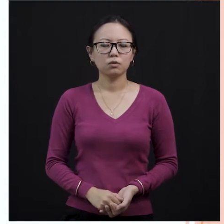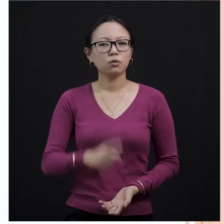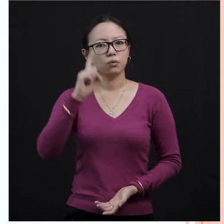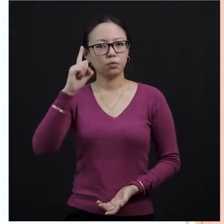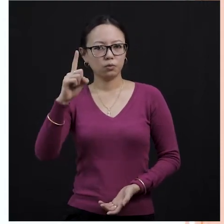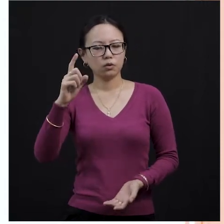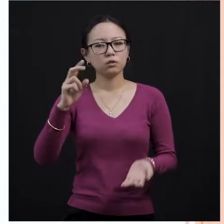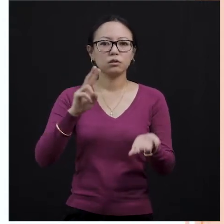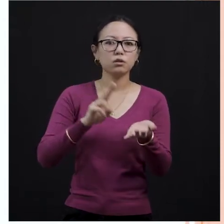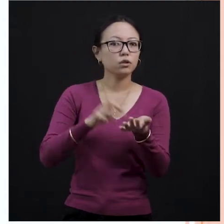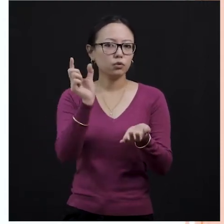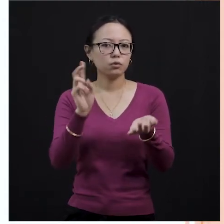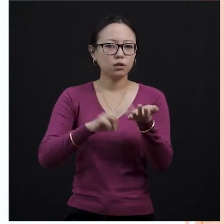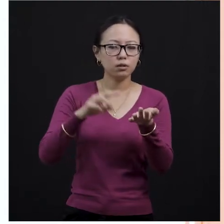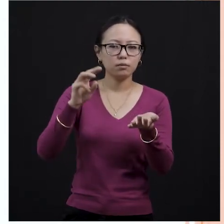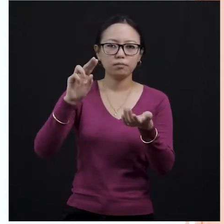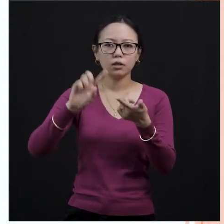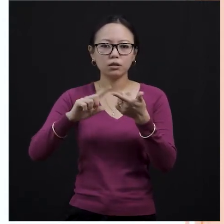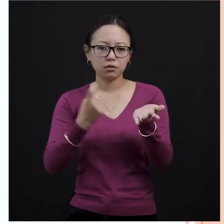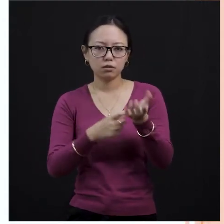1. Its name is